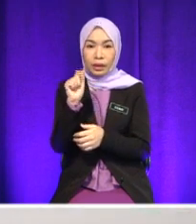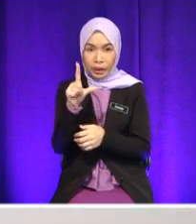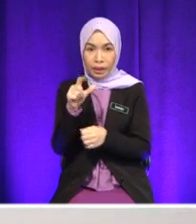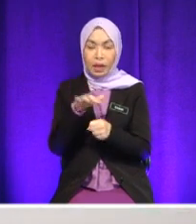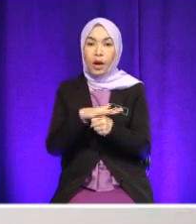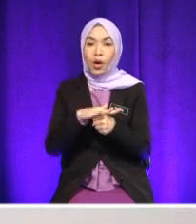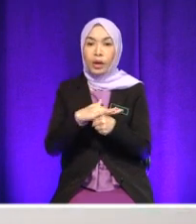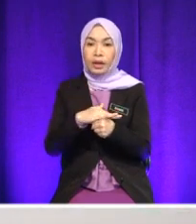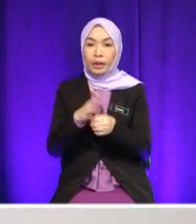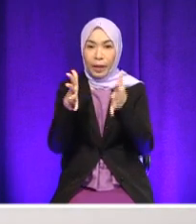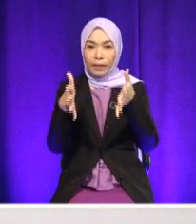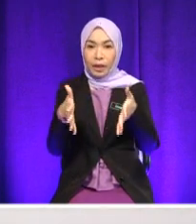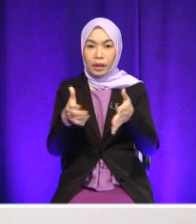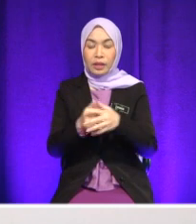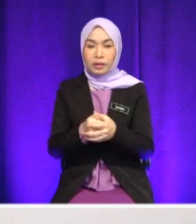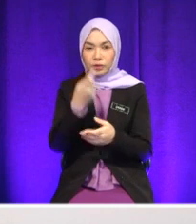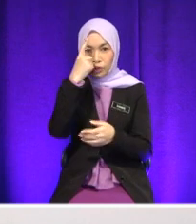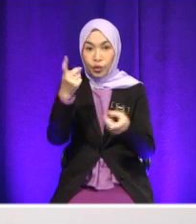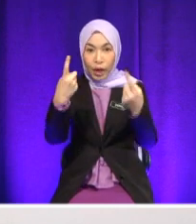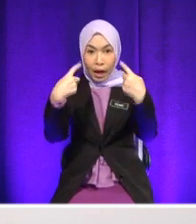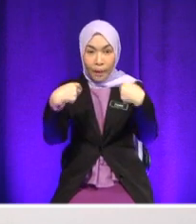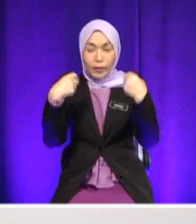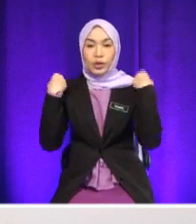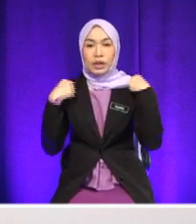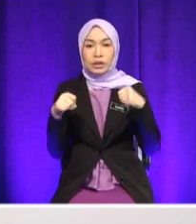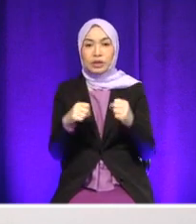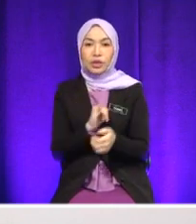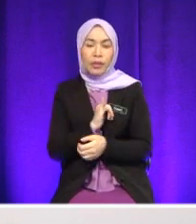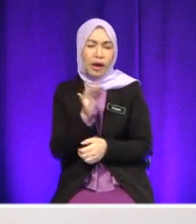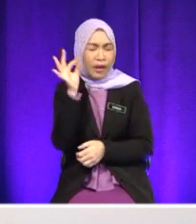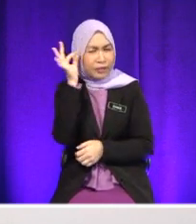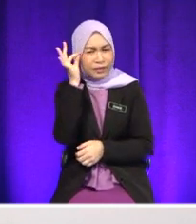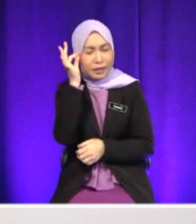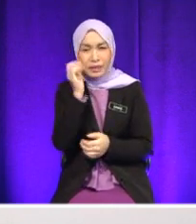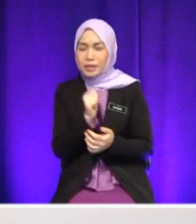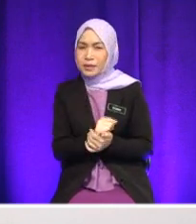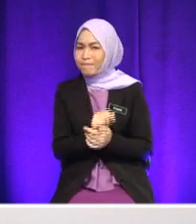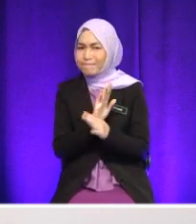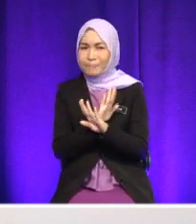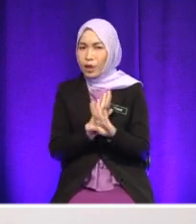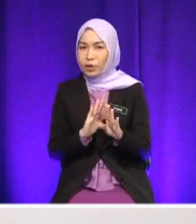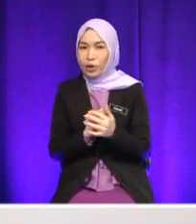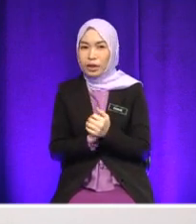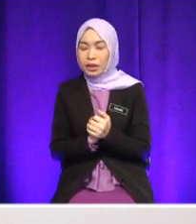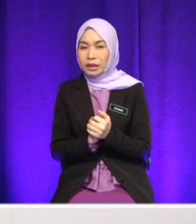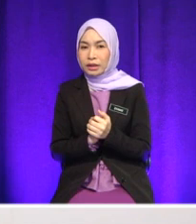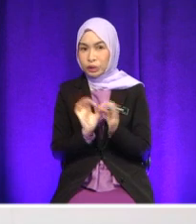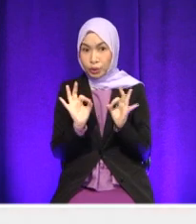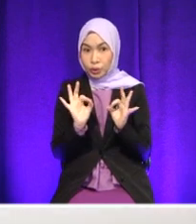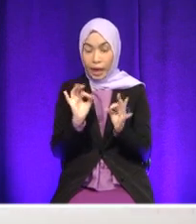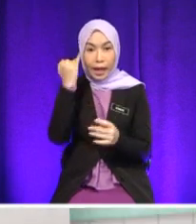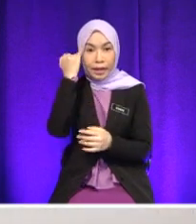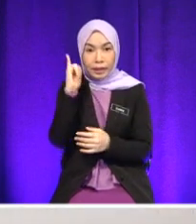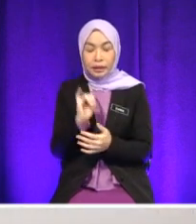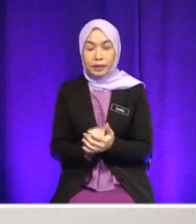idea. During this party, Hannah can let her customer try out her products and services out of charge. As